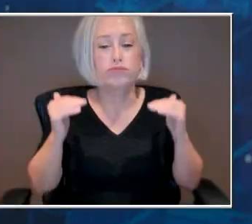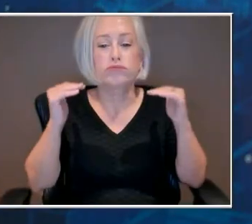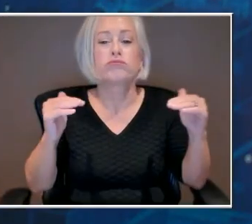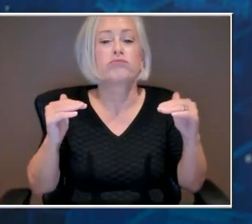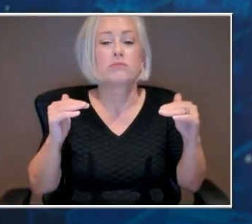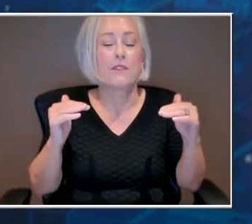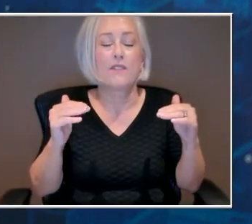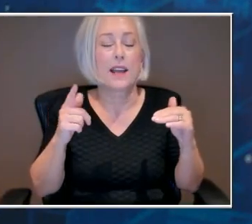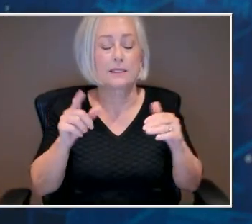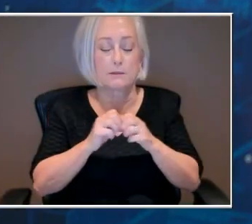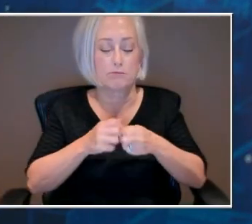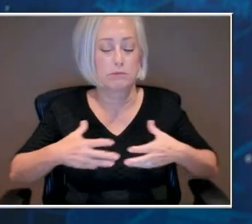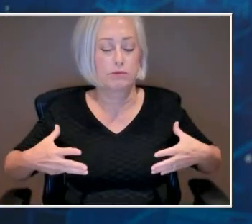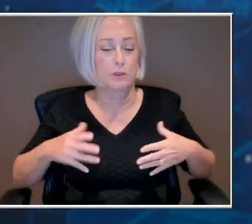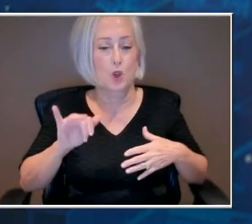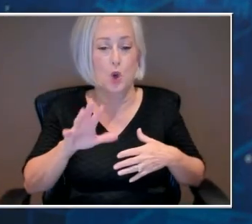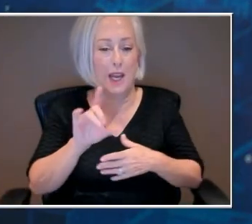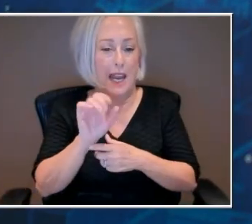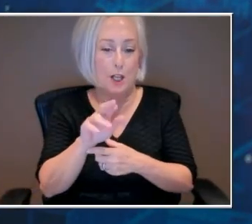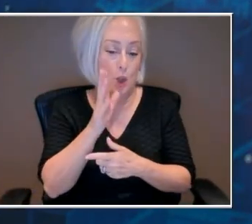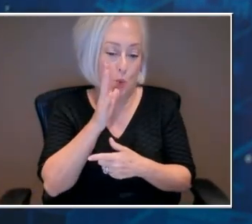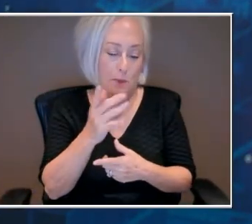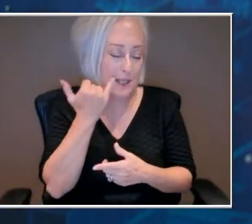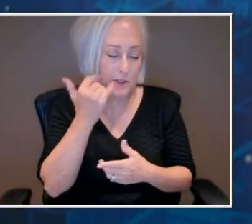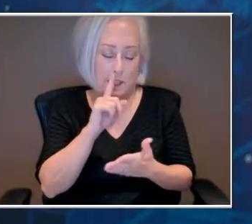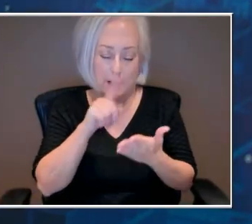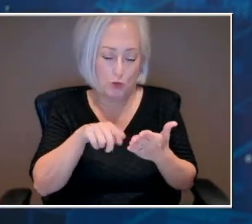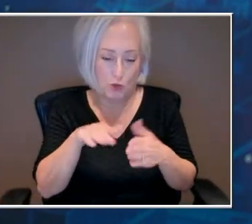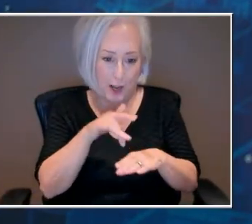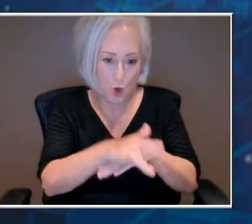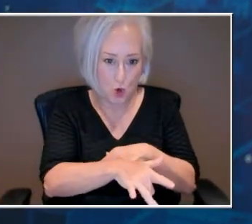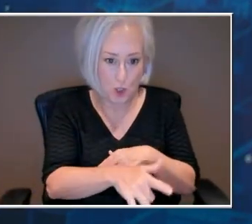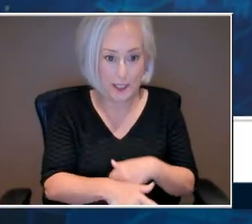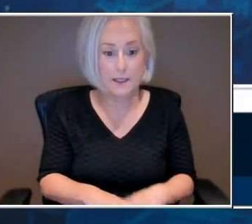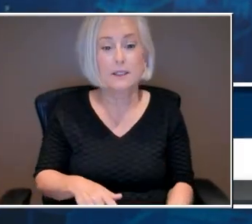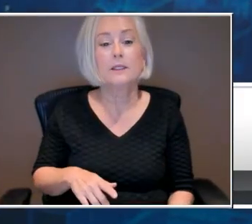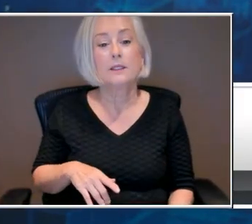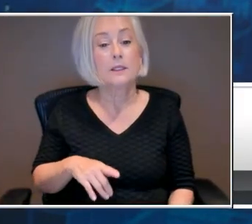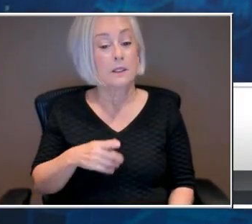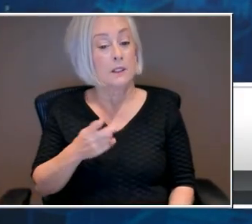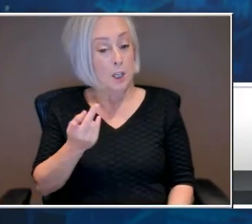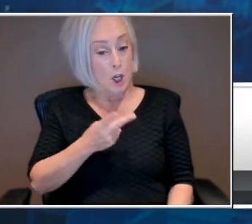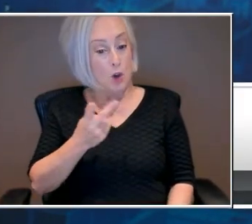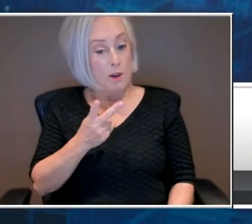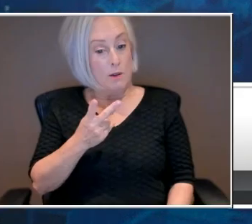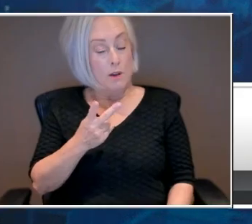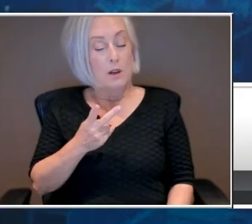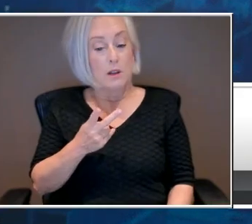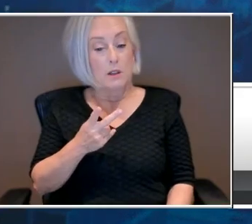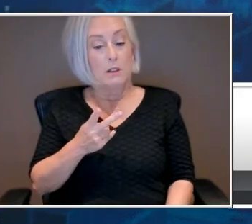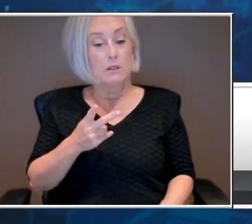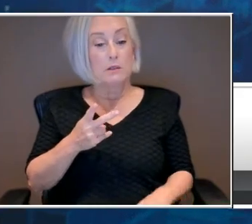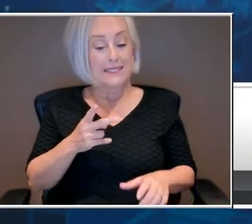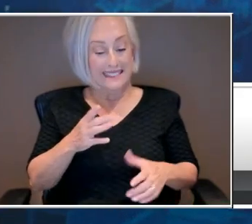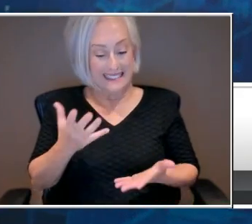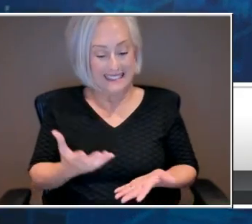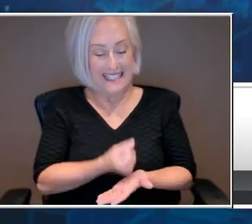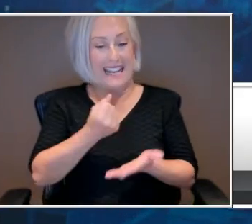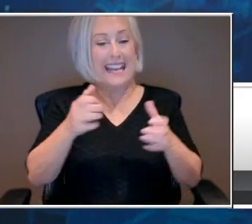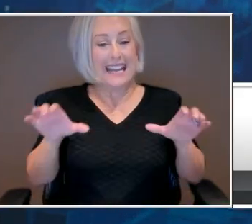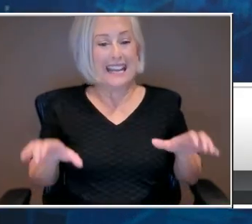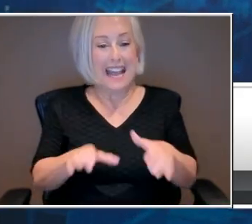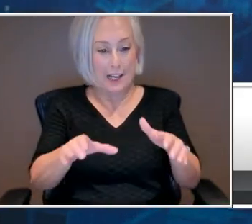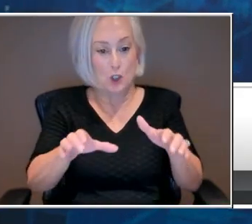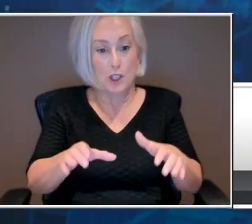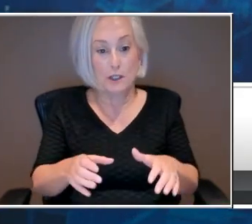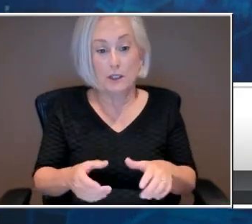think what both of them shared is the importance of being proactive, right? And a lot of what I hear from you guys is you can't change what happens to you,